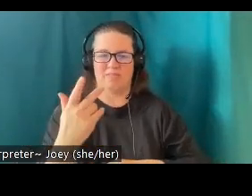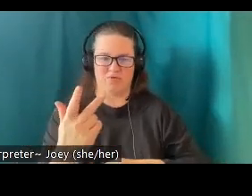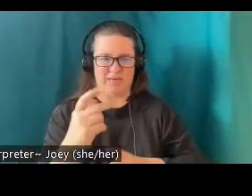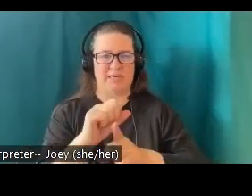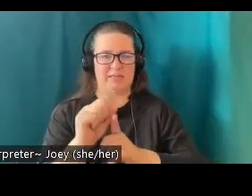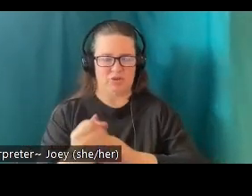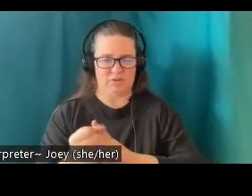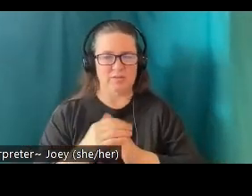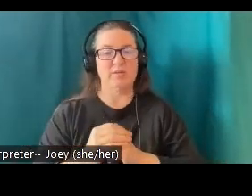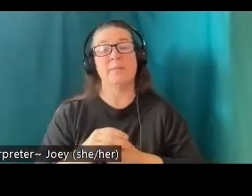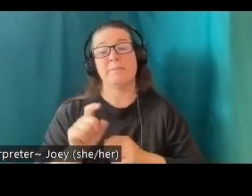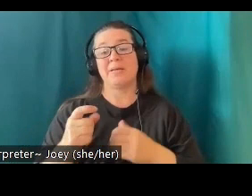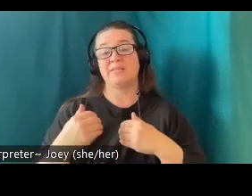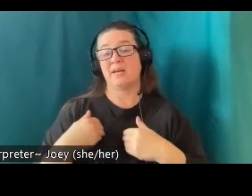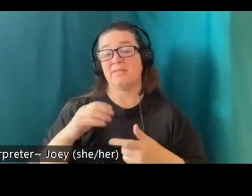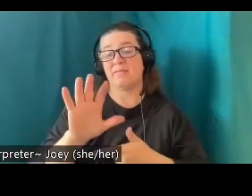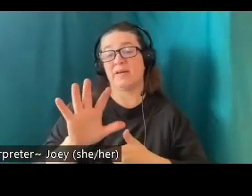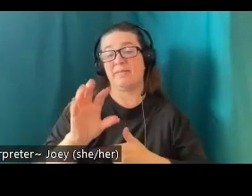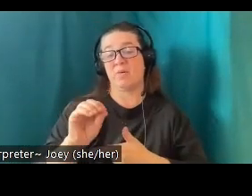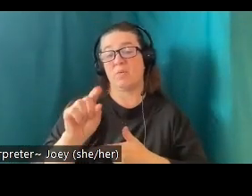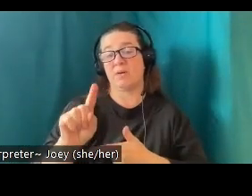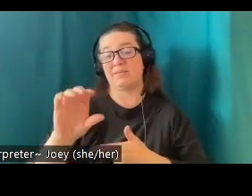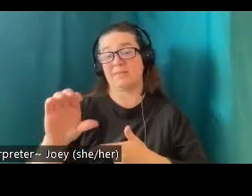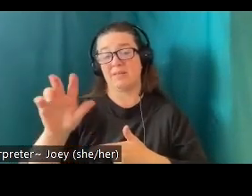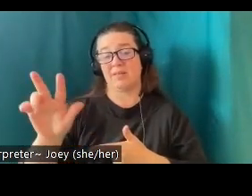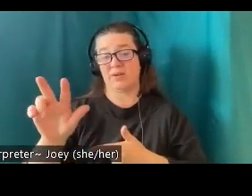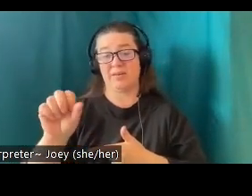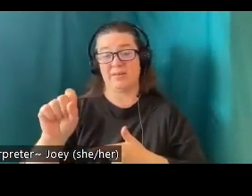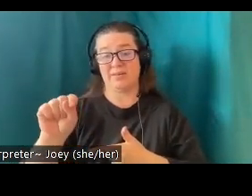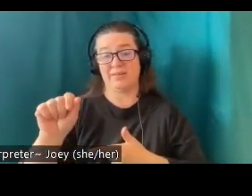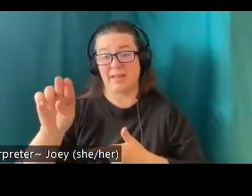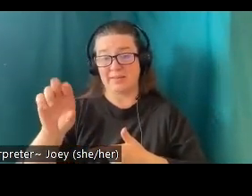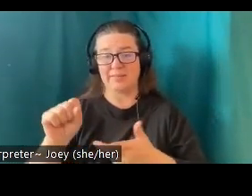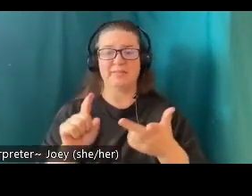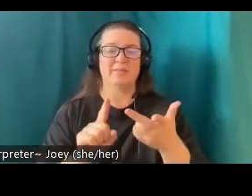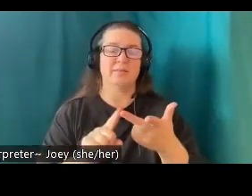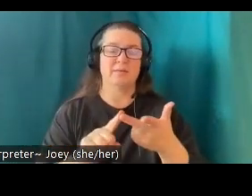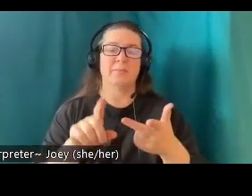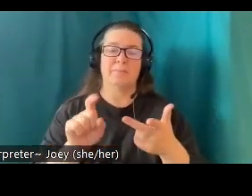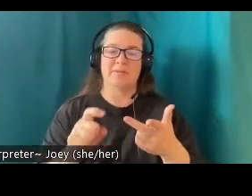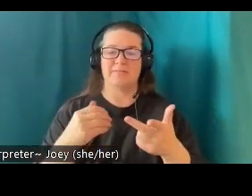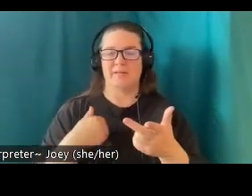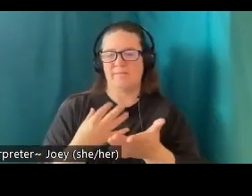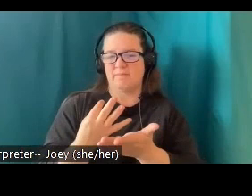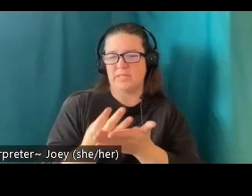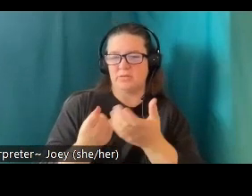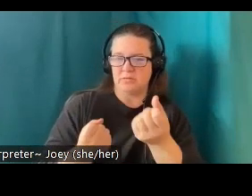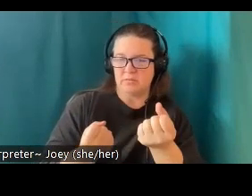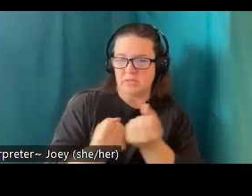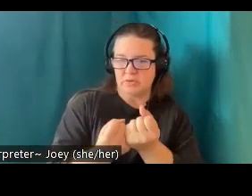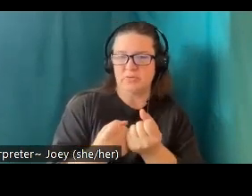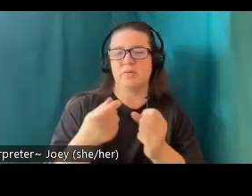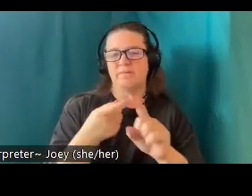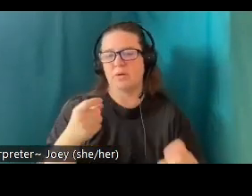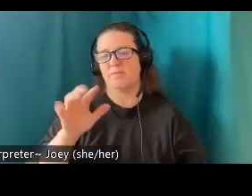status, they must be fiscally sponsored by a 501c3 organization,